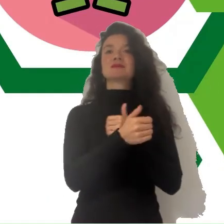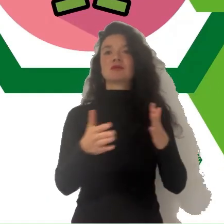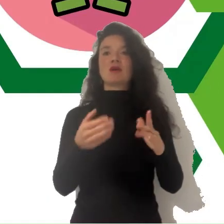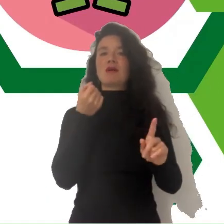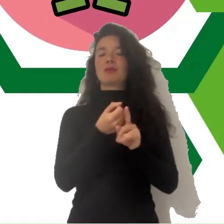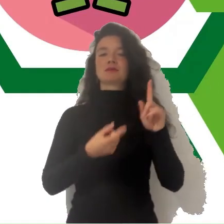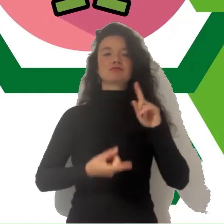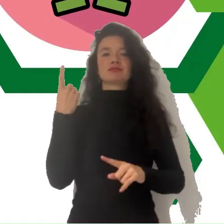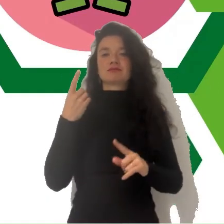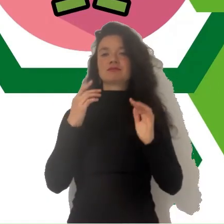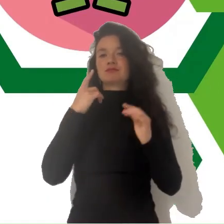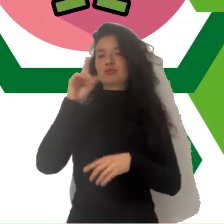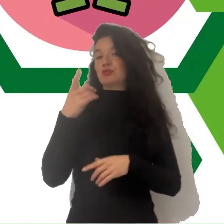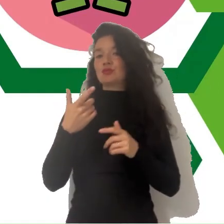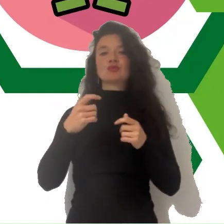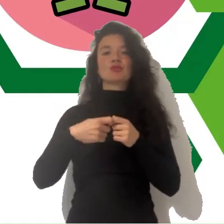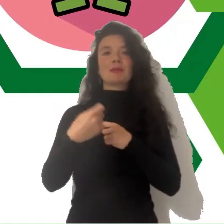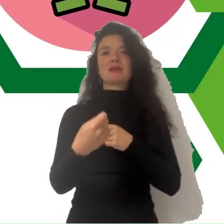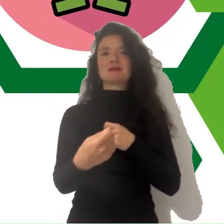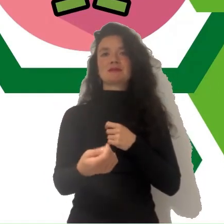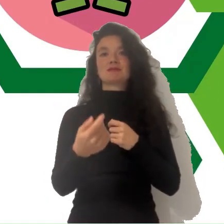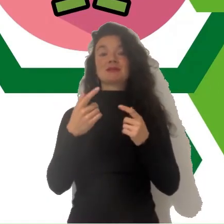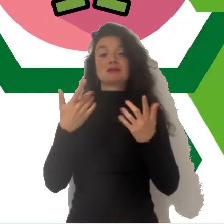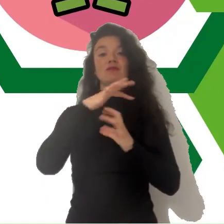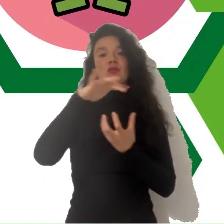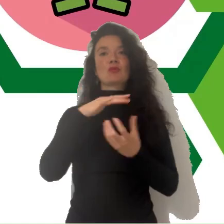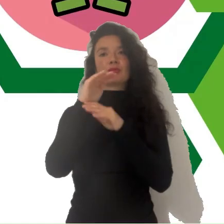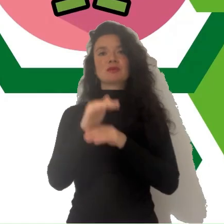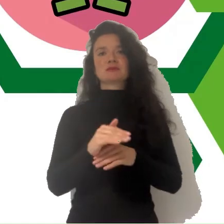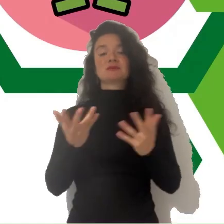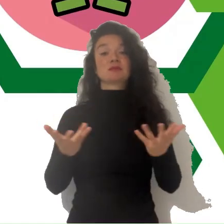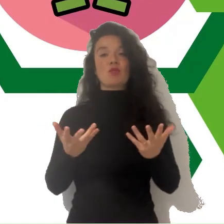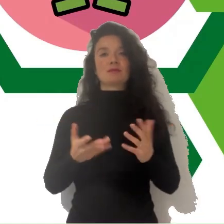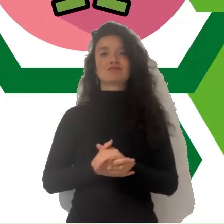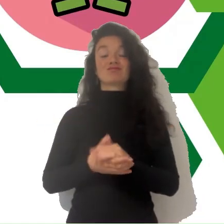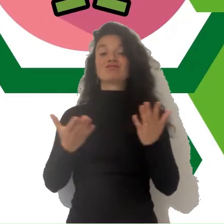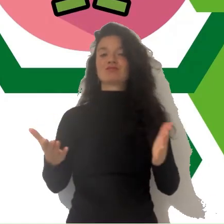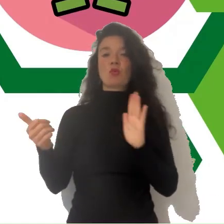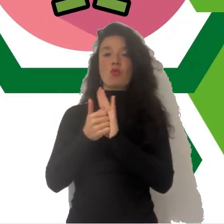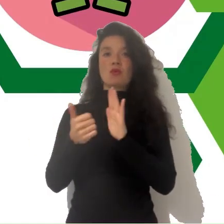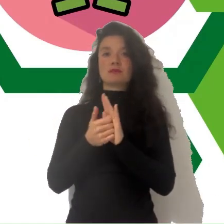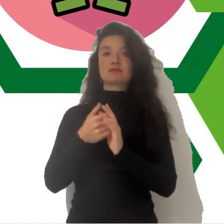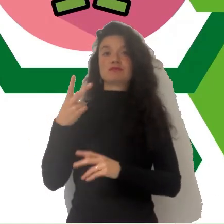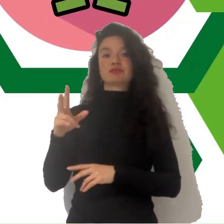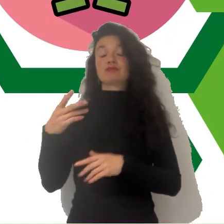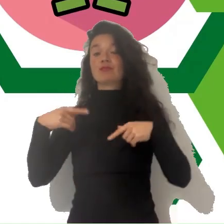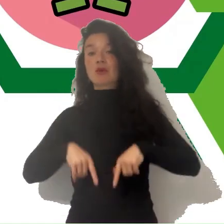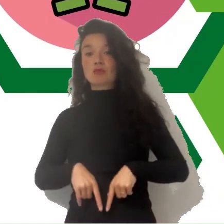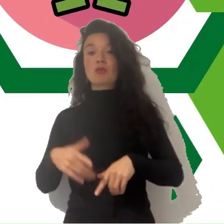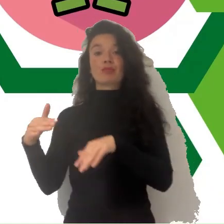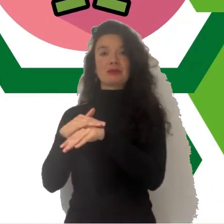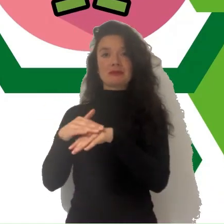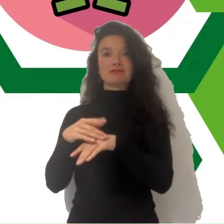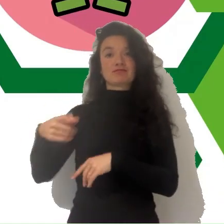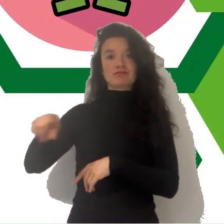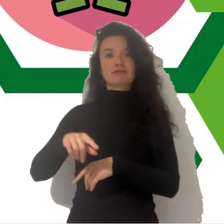or non-governmental organizations can implement big environmental projects. And here we also